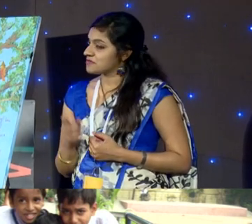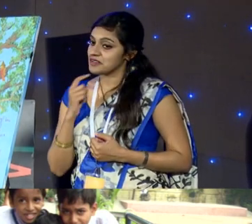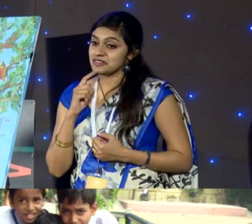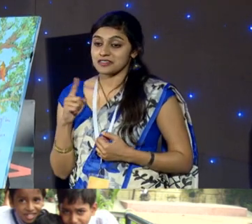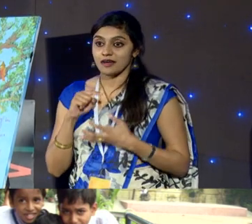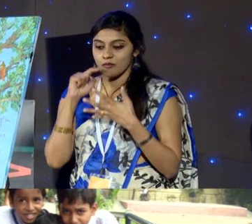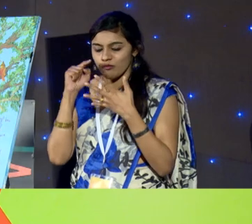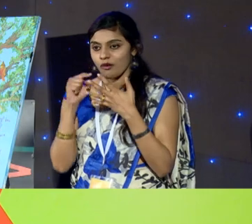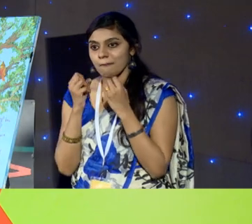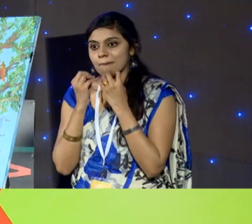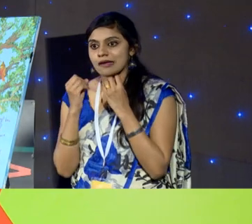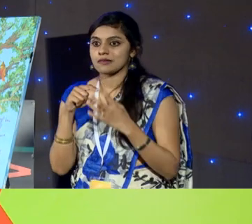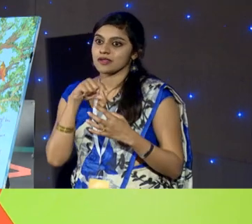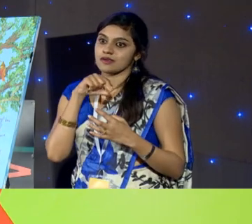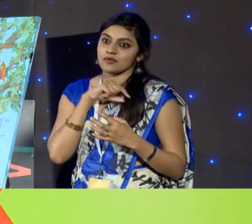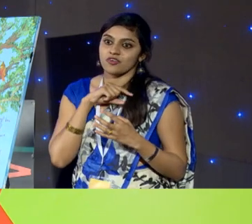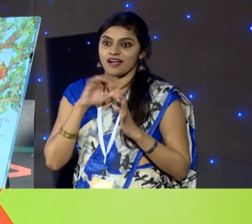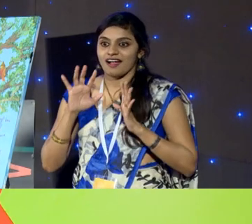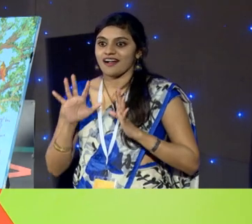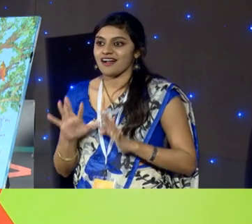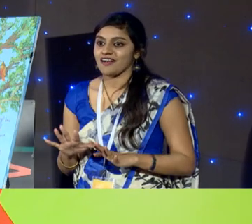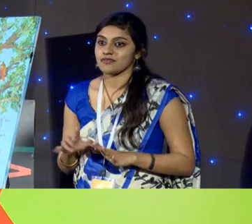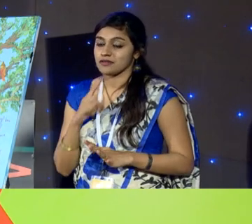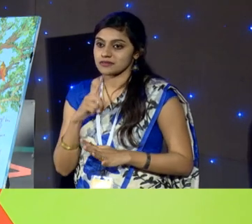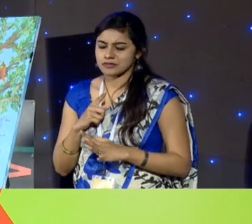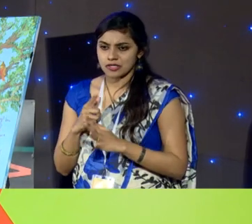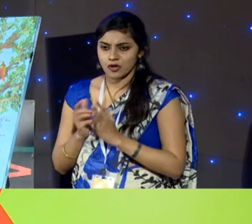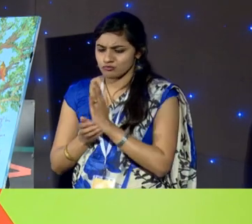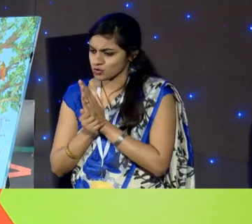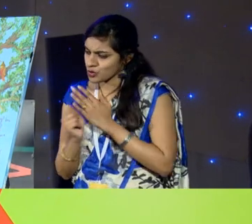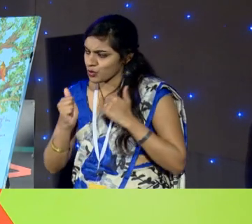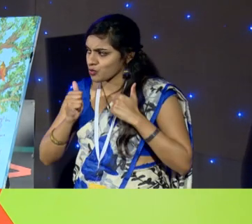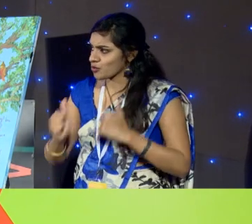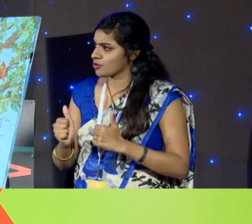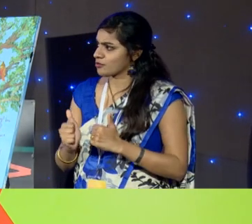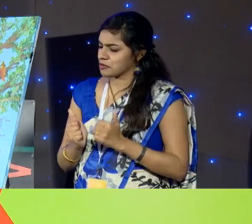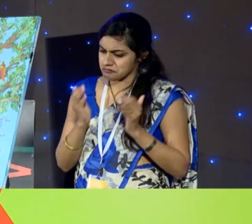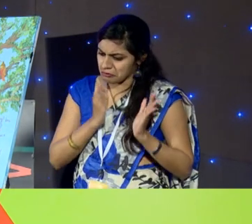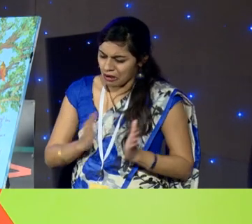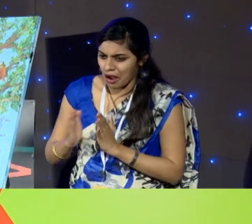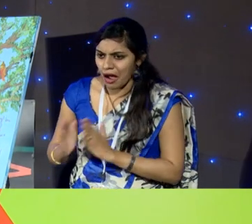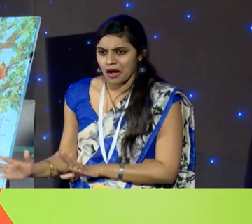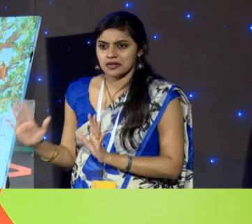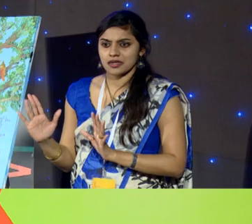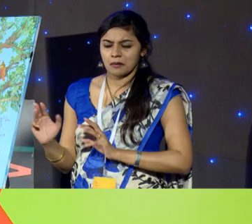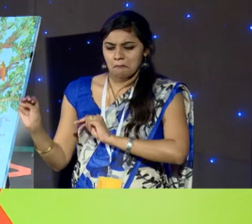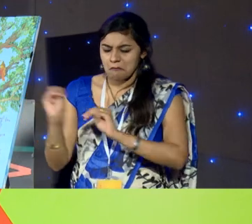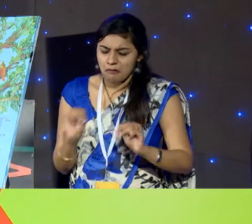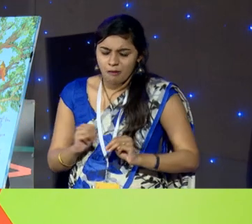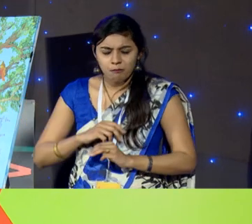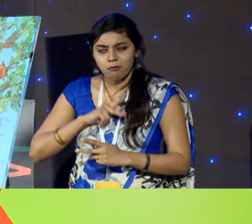sensitive, and effective. No wonder, with his wonderful team, he has been able to